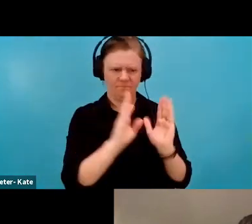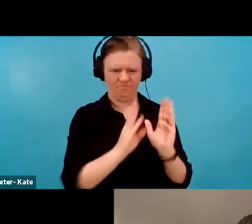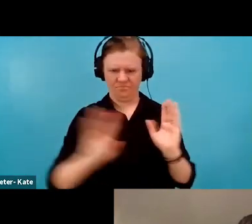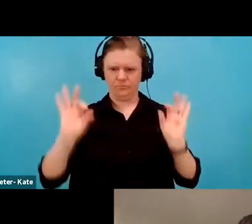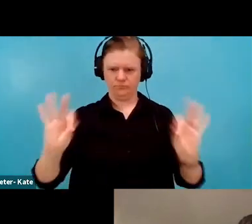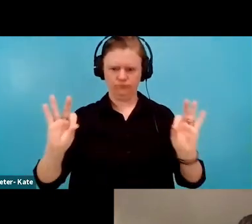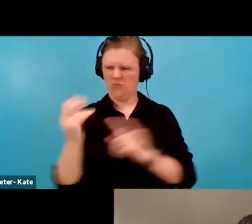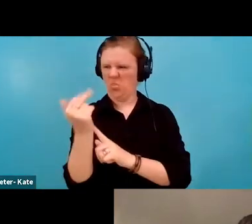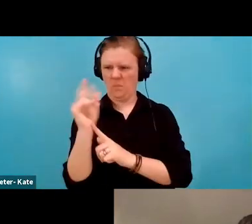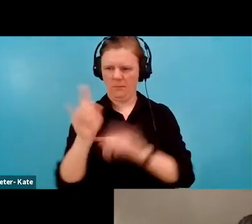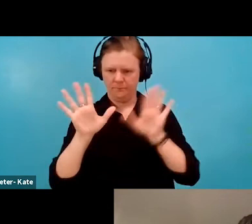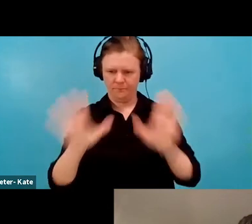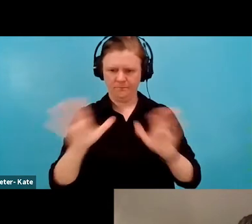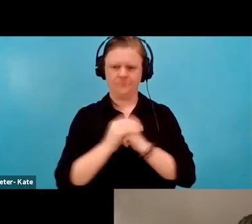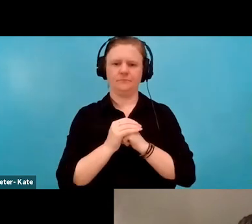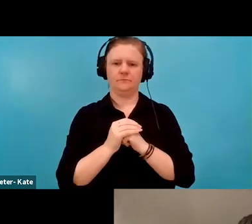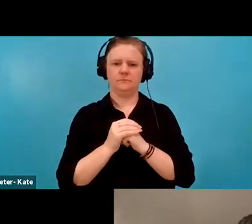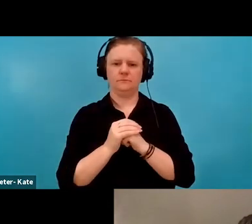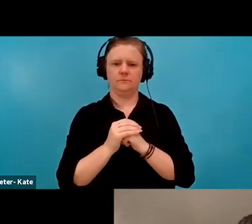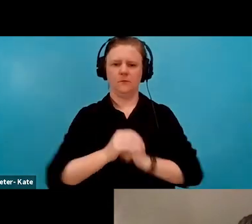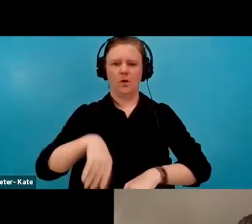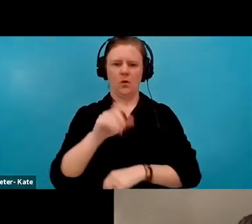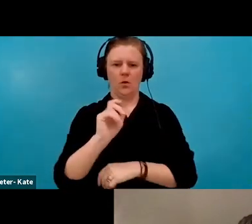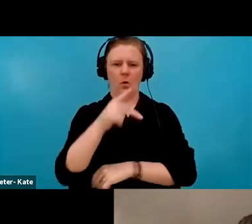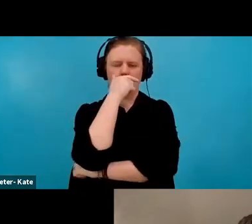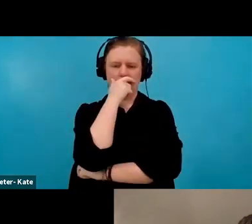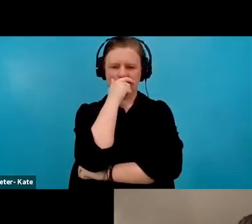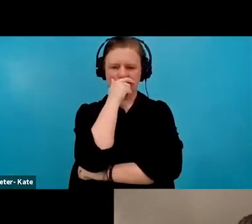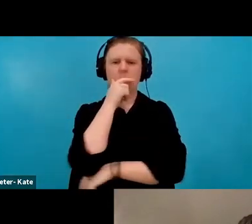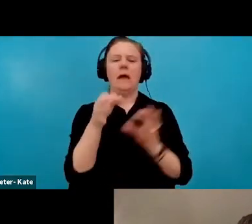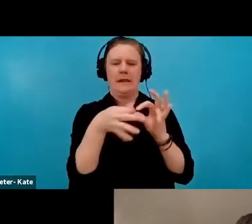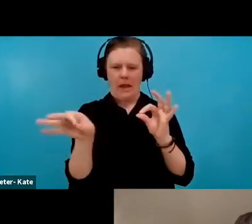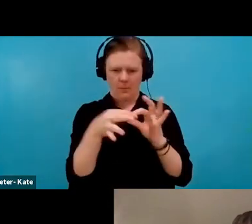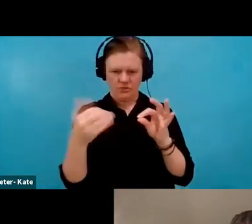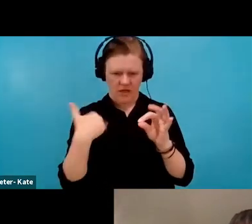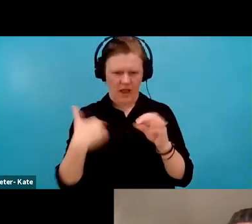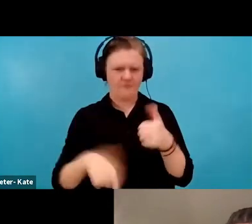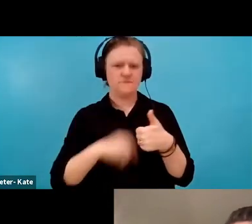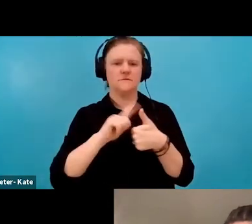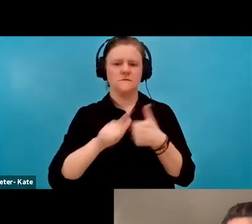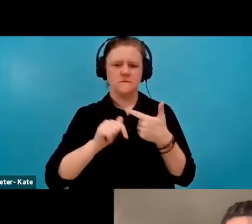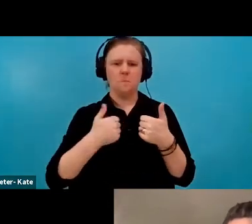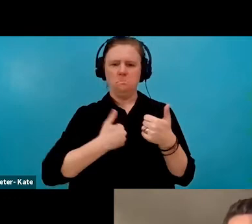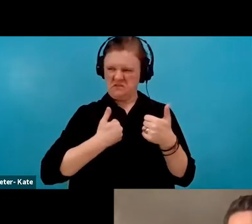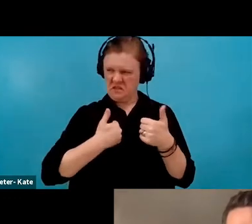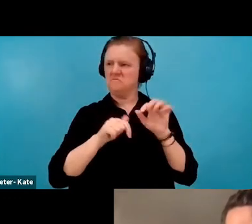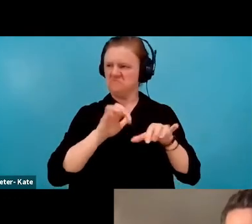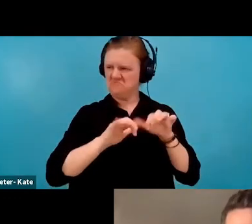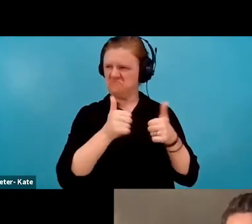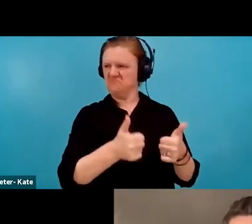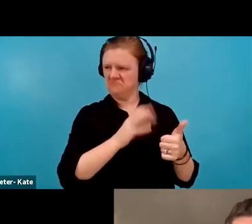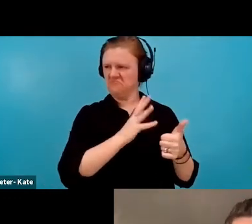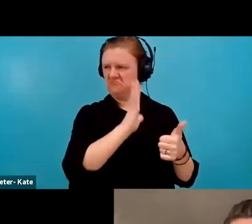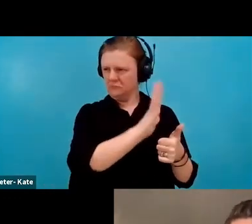great. And then I think, okay, I will add, I have closed captions. I did all that myself. I understand that. That's